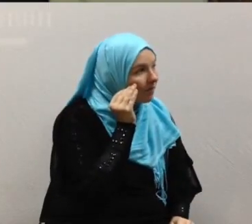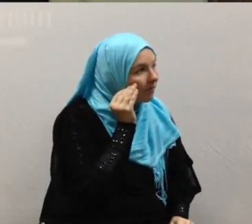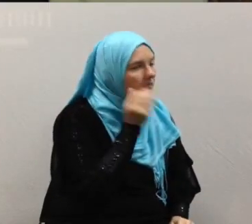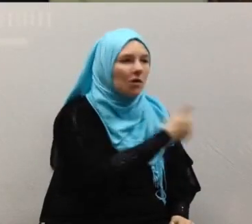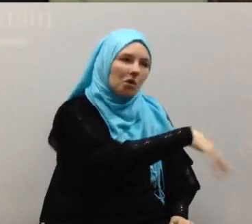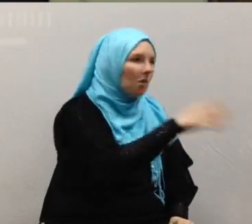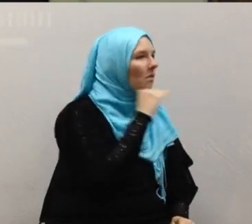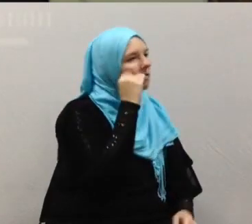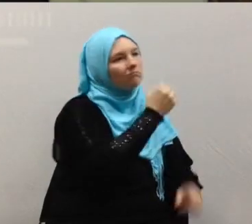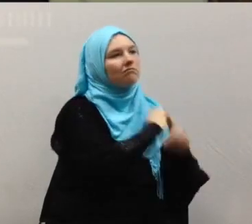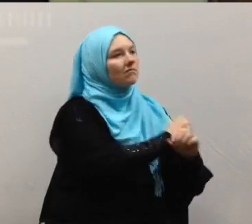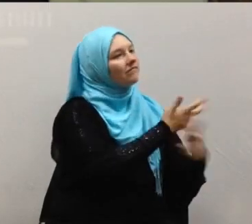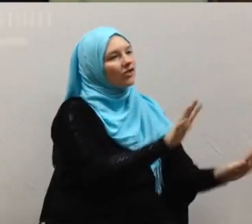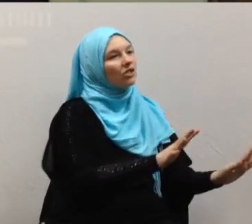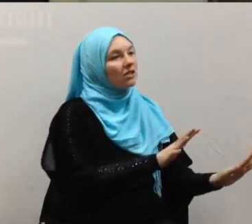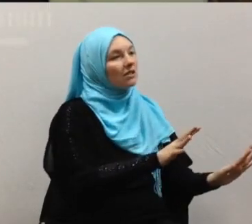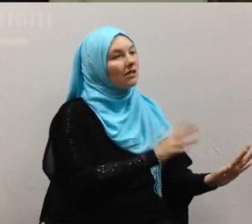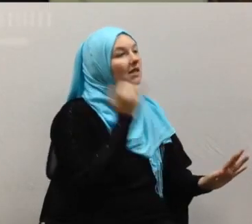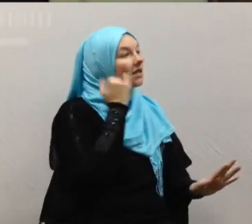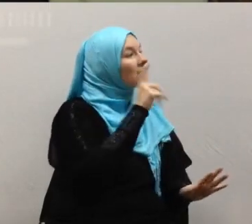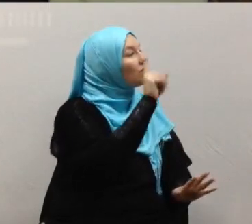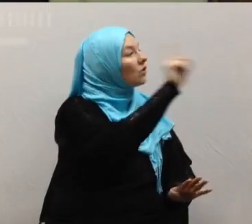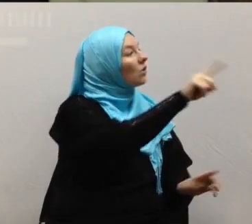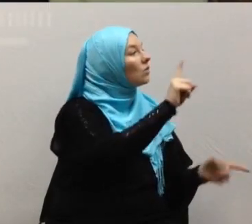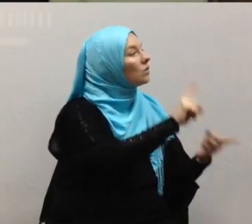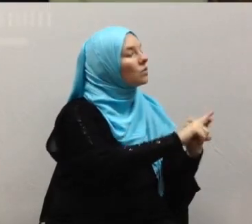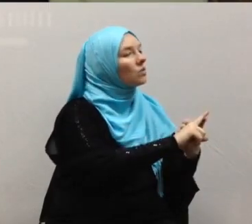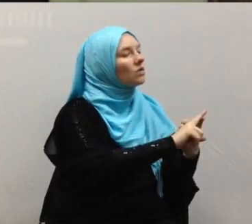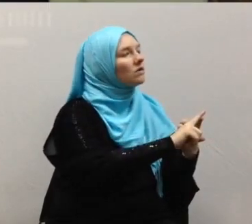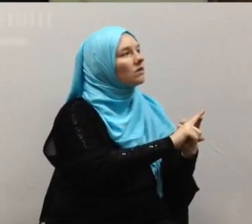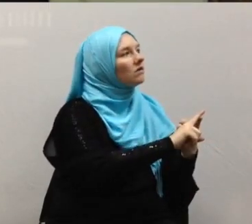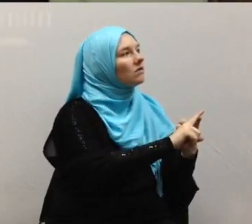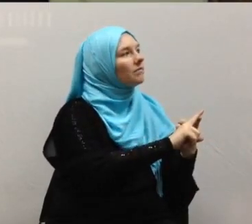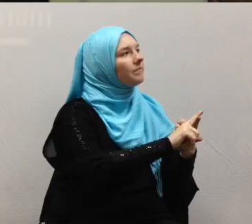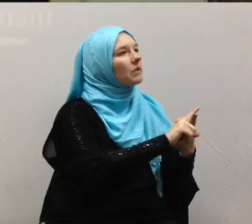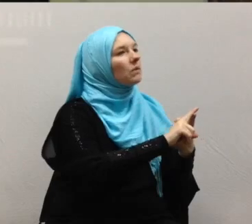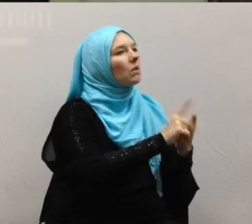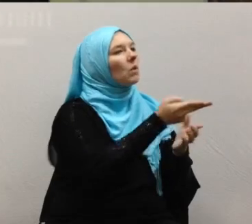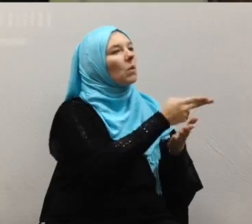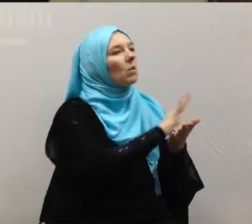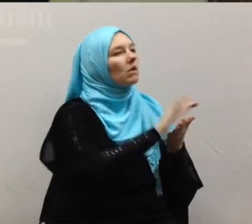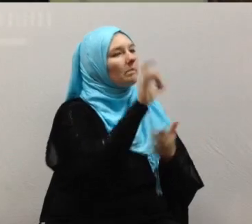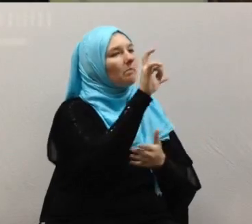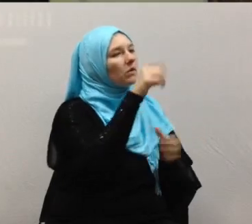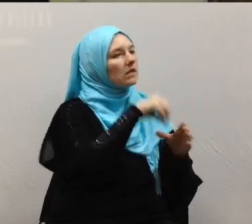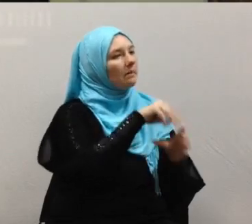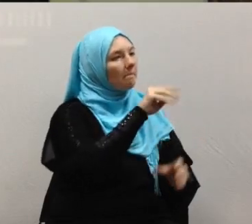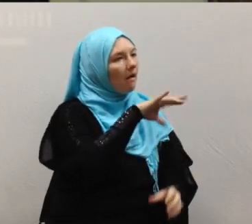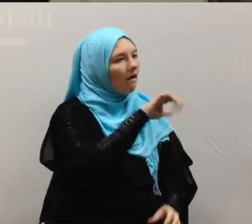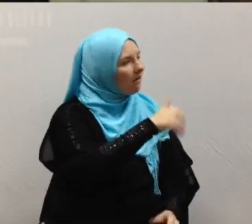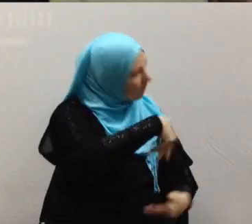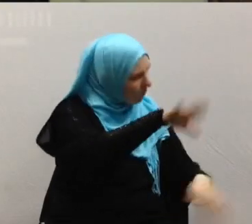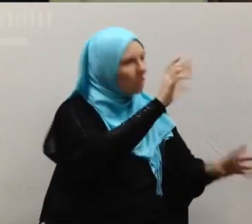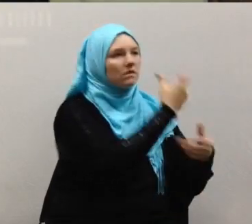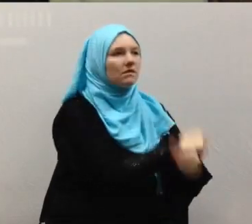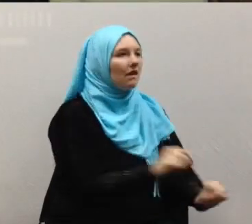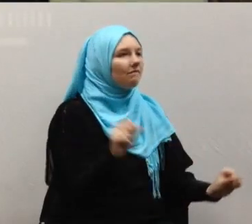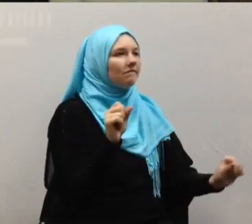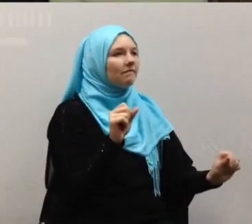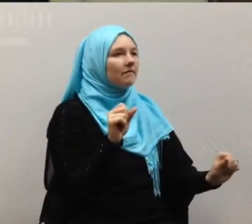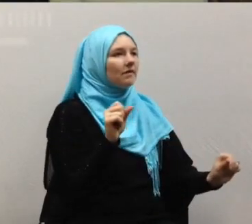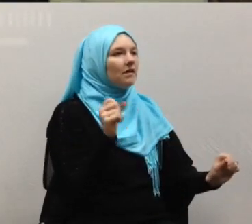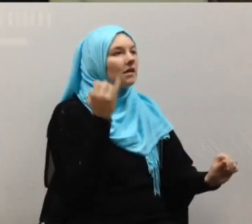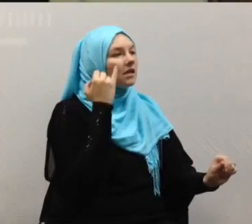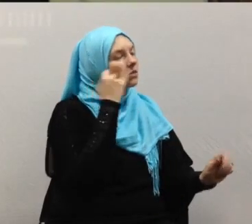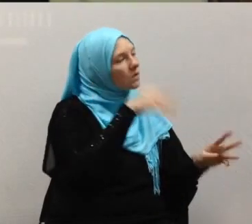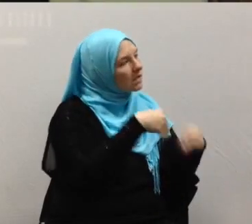holy mosque in Mecca, he is safe. And to give honor to one of the leaders of the